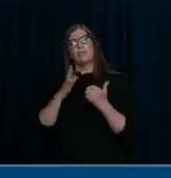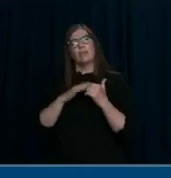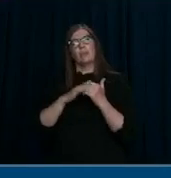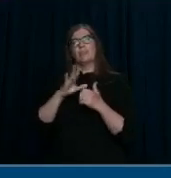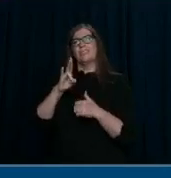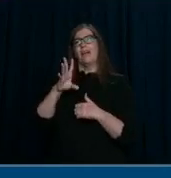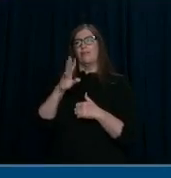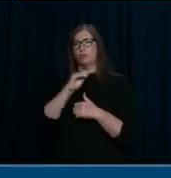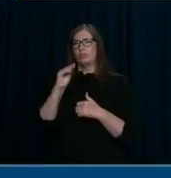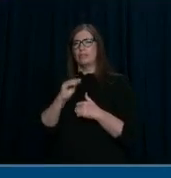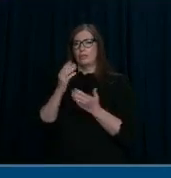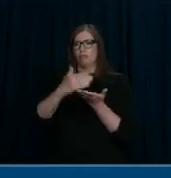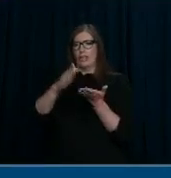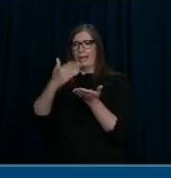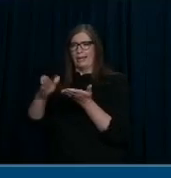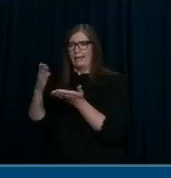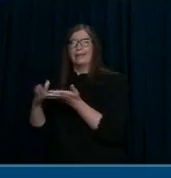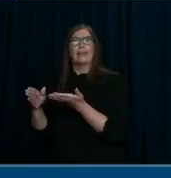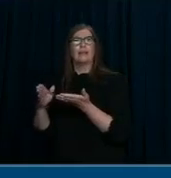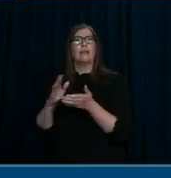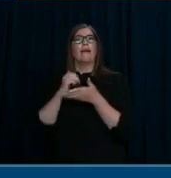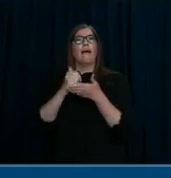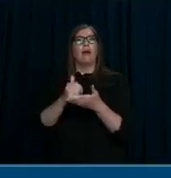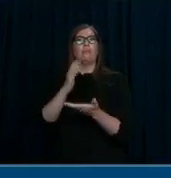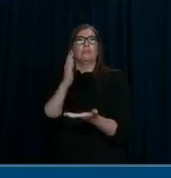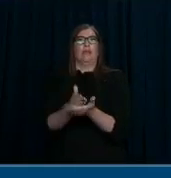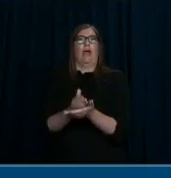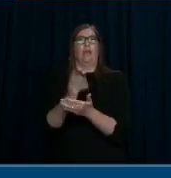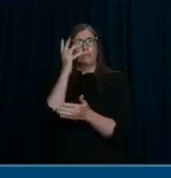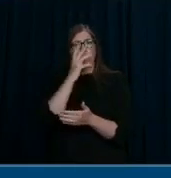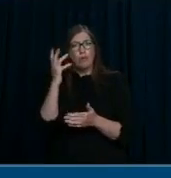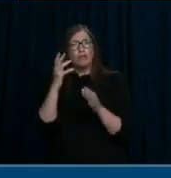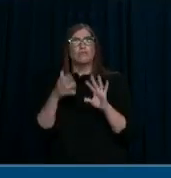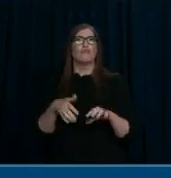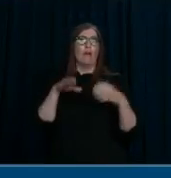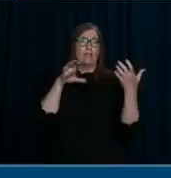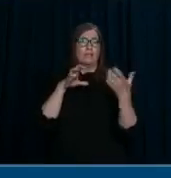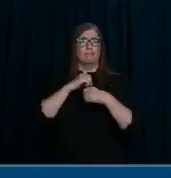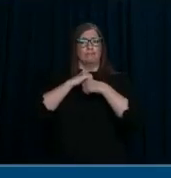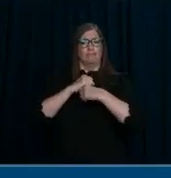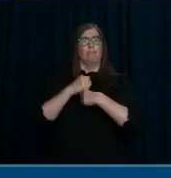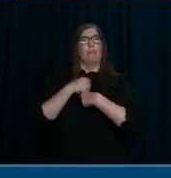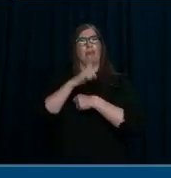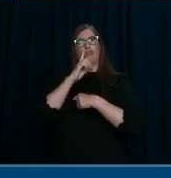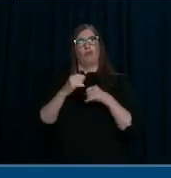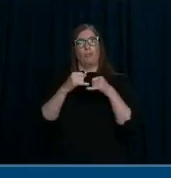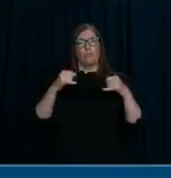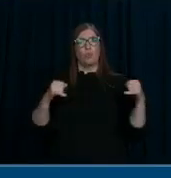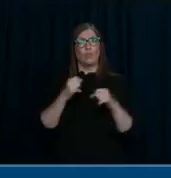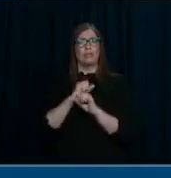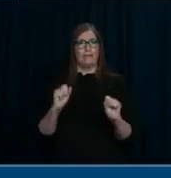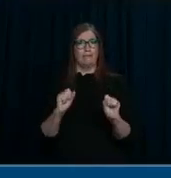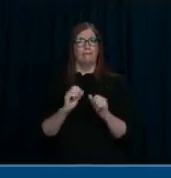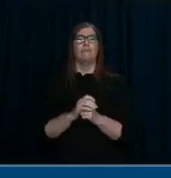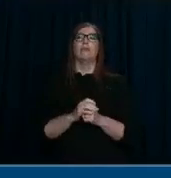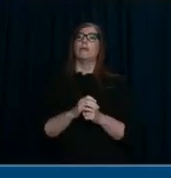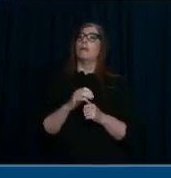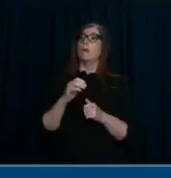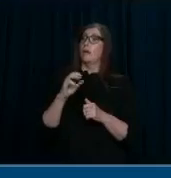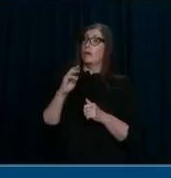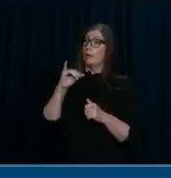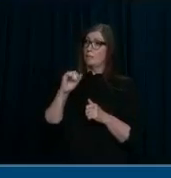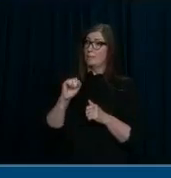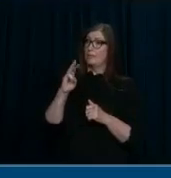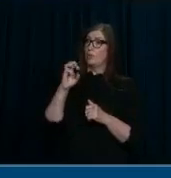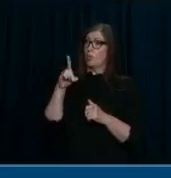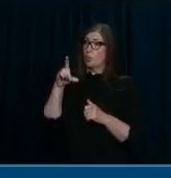rejected on the spot. That'll help stem this migration crisis that we have and secure our border. Ms. Galán-Woods. Thank you. I have been